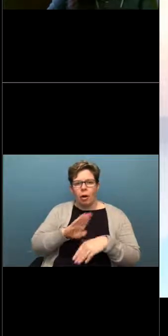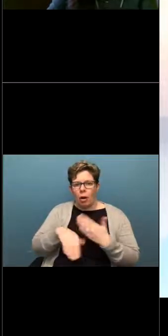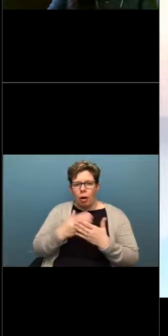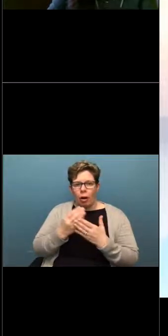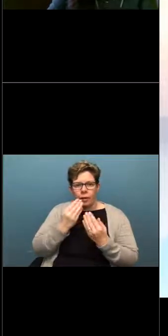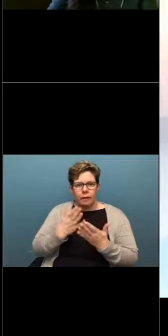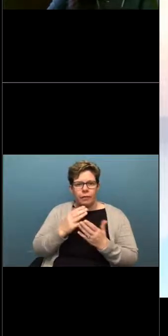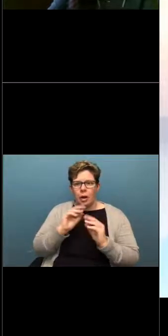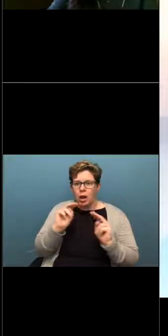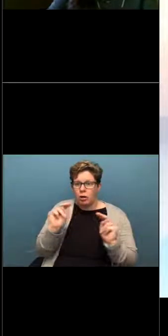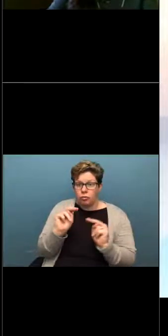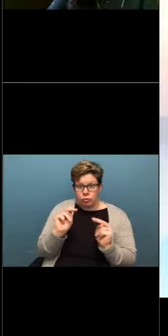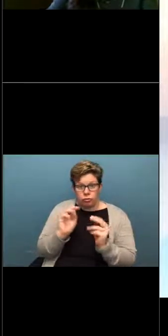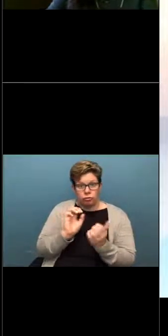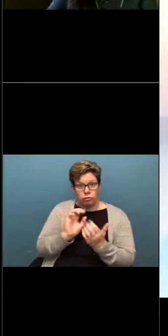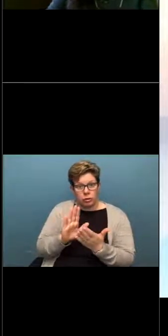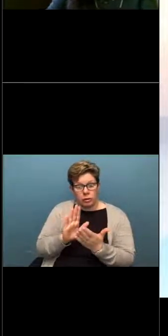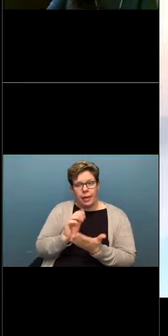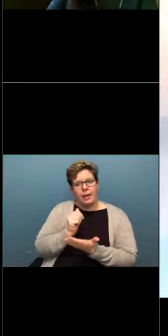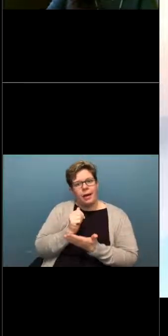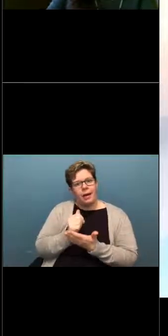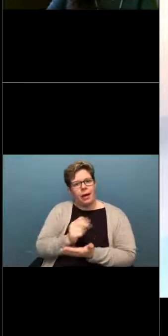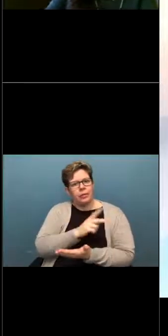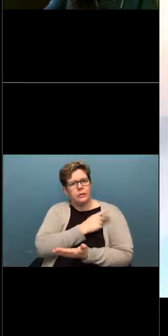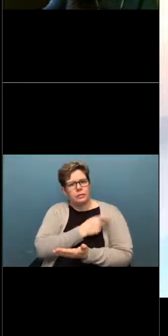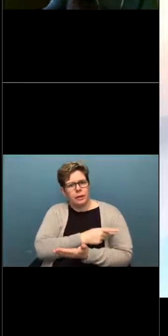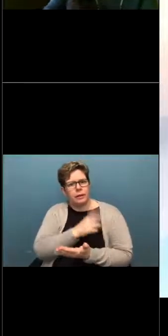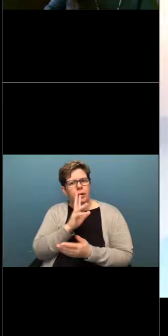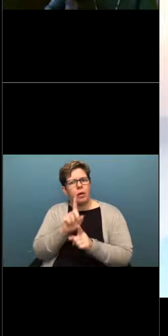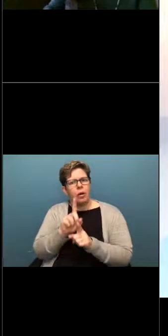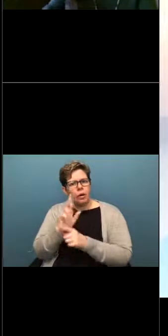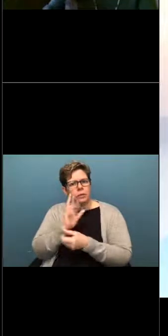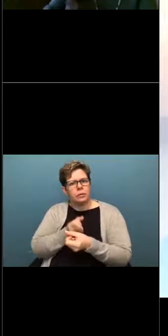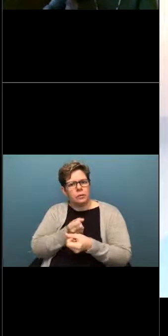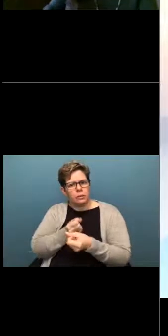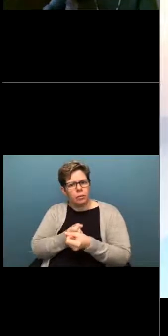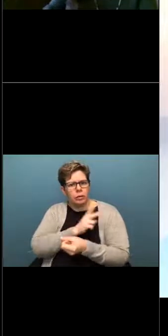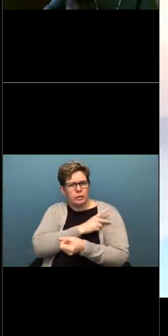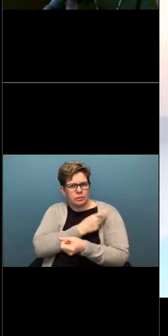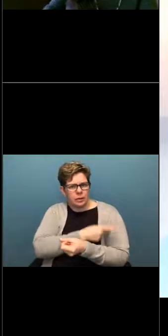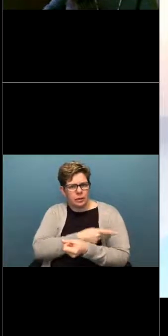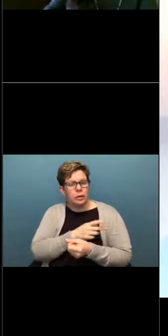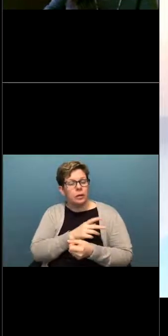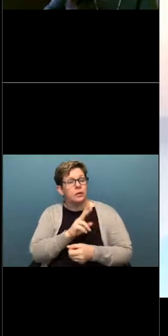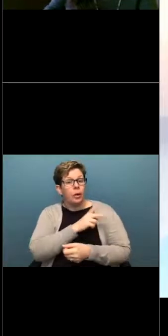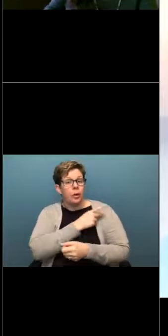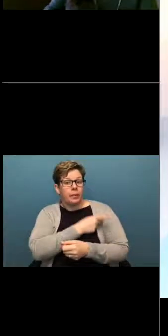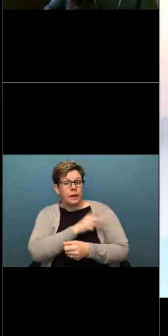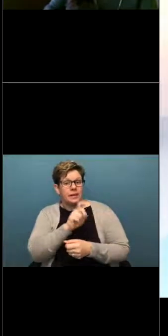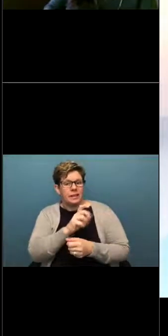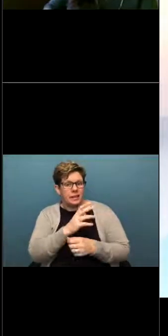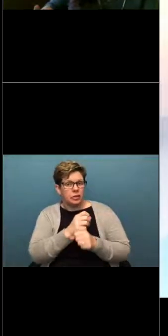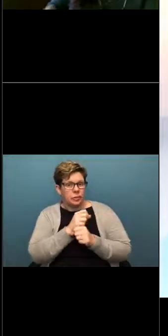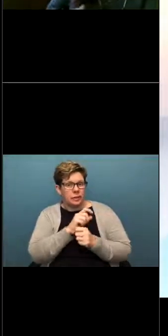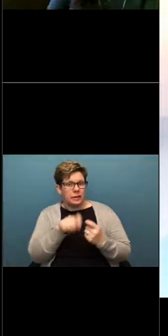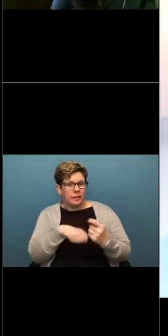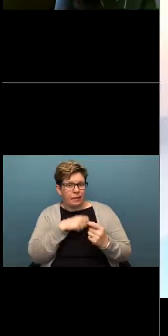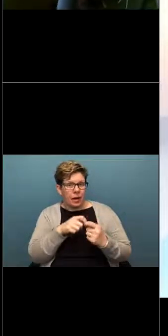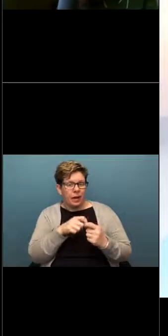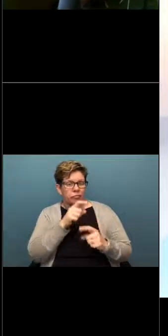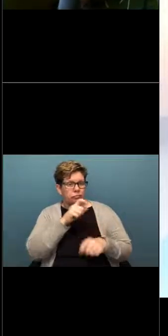way that's helpful, useful, and affirming to patients. So patients need to receive accurate, timely, and